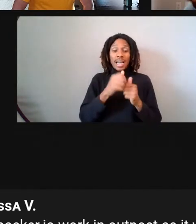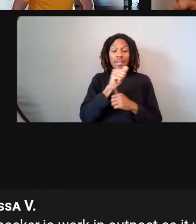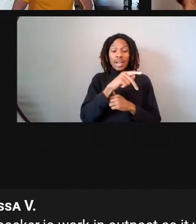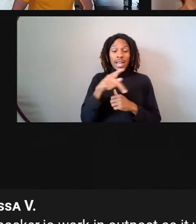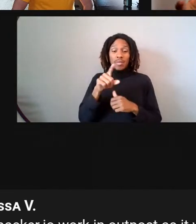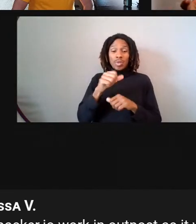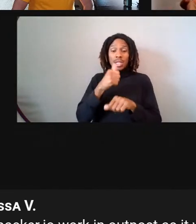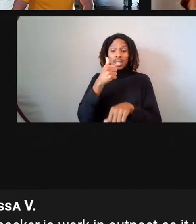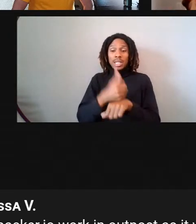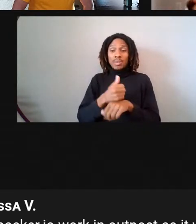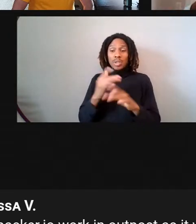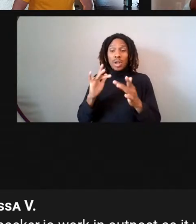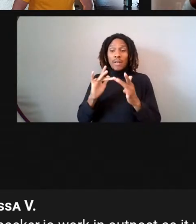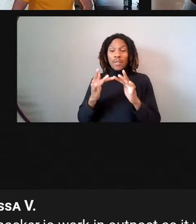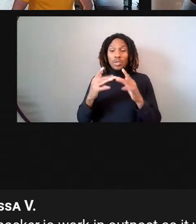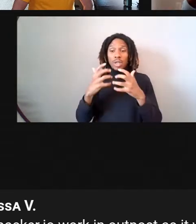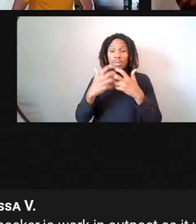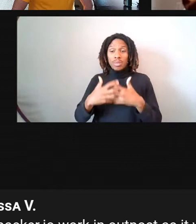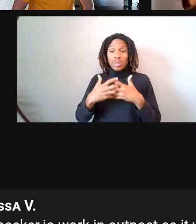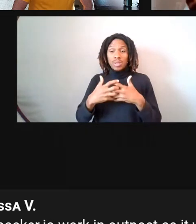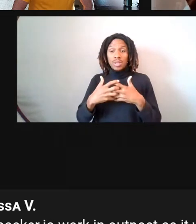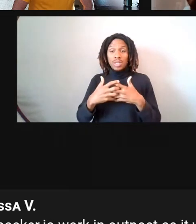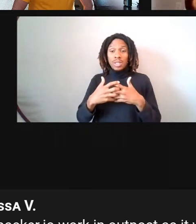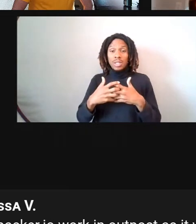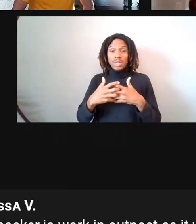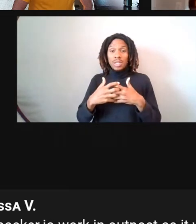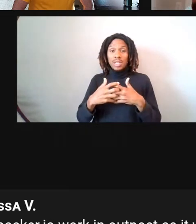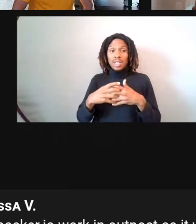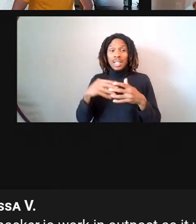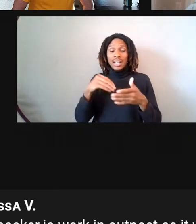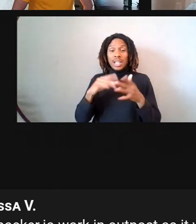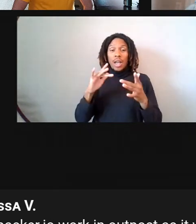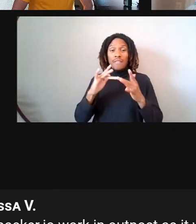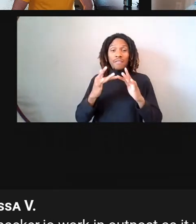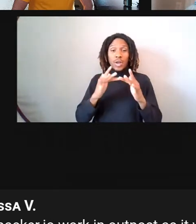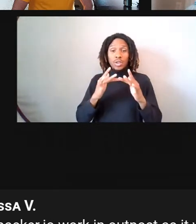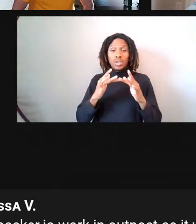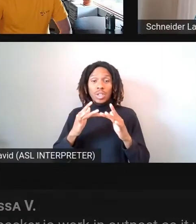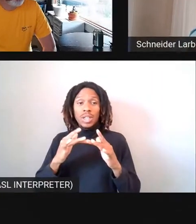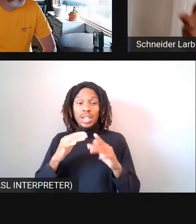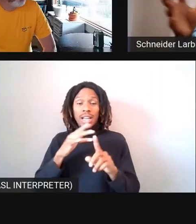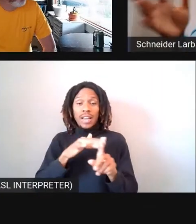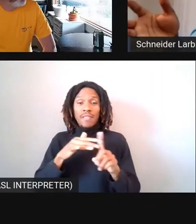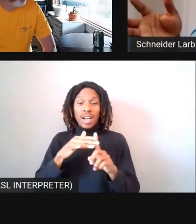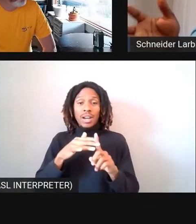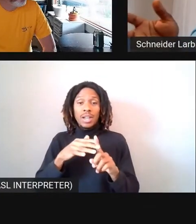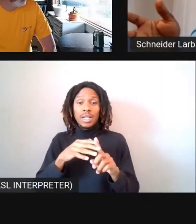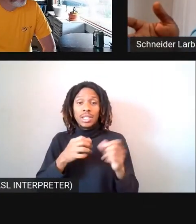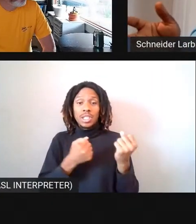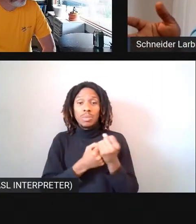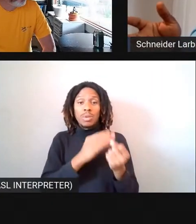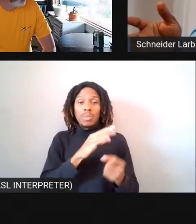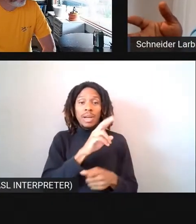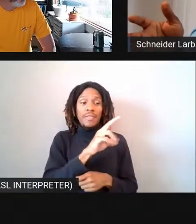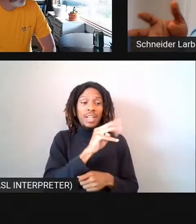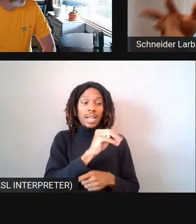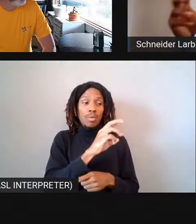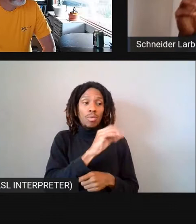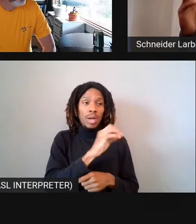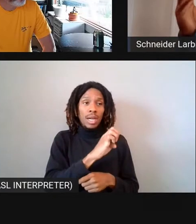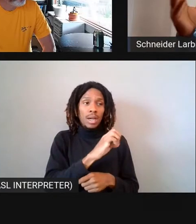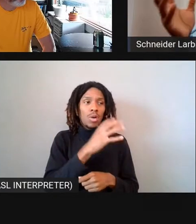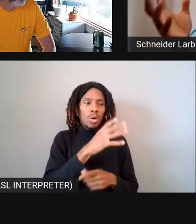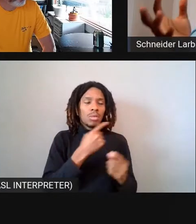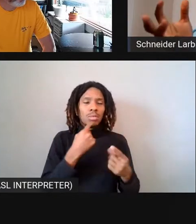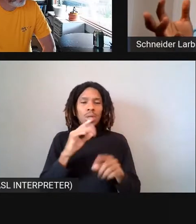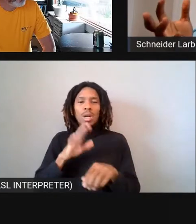to a virtual machine in a virtualized environment powered by VMware would work on an outpost. I